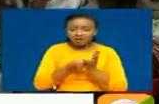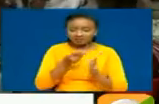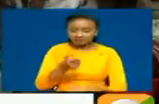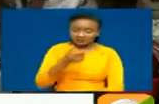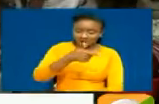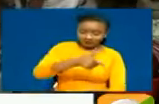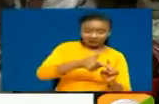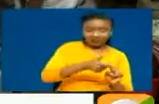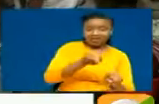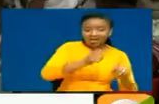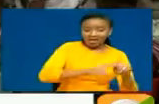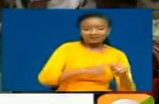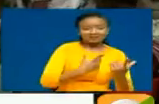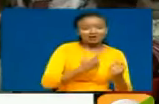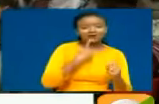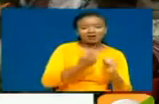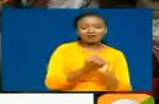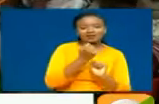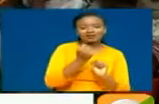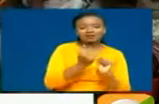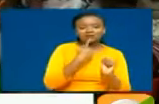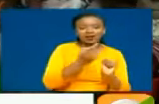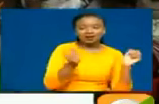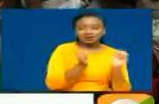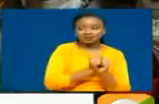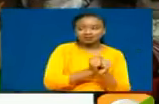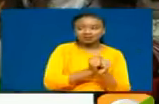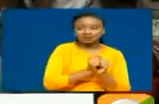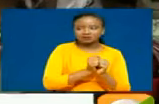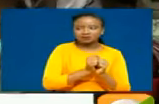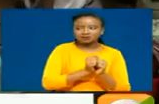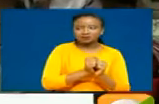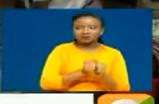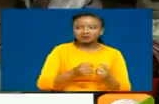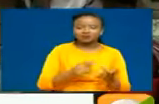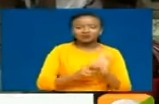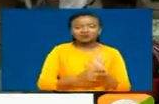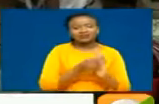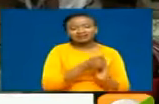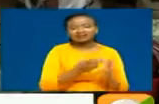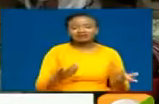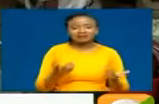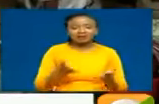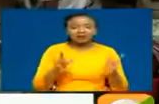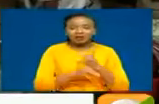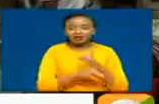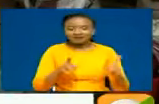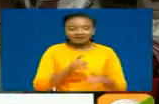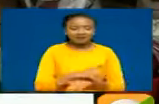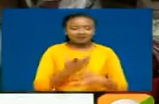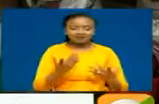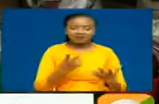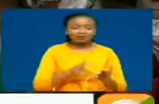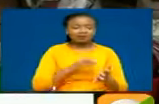so kerosene, which is now retailing at 110 shillings. For now, this basic commodity has turned out to be a